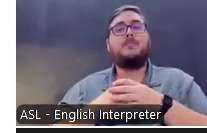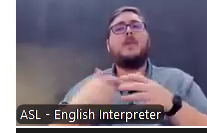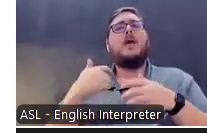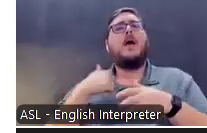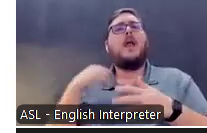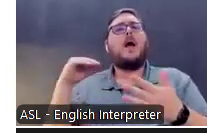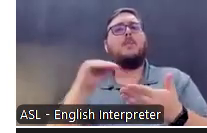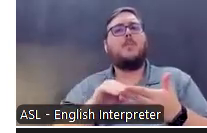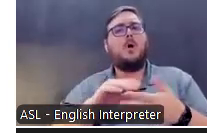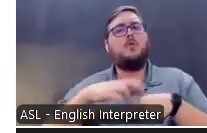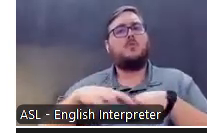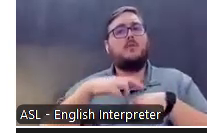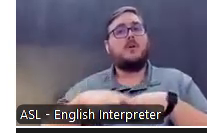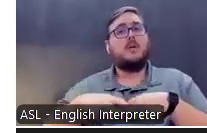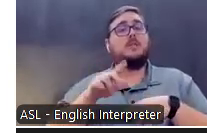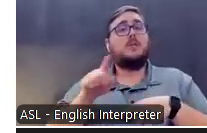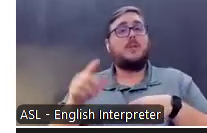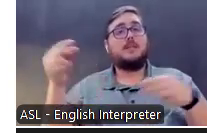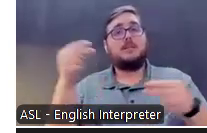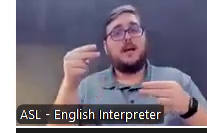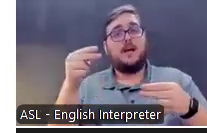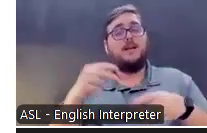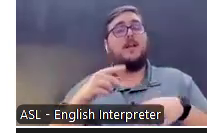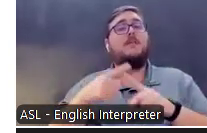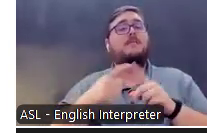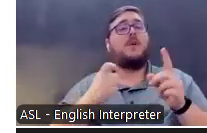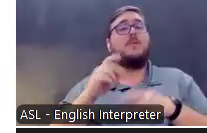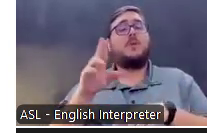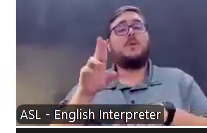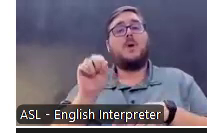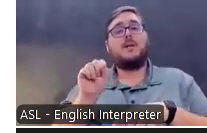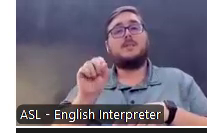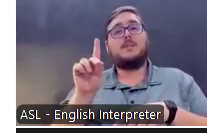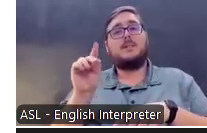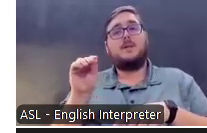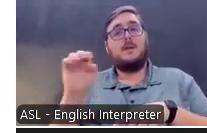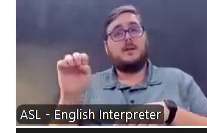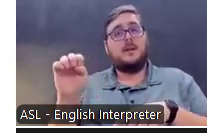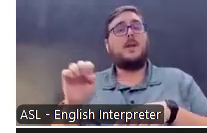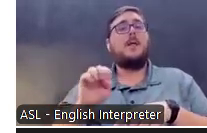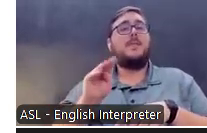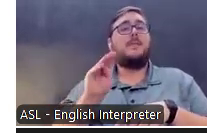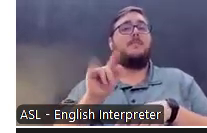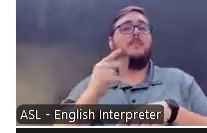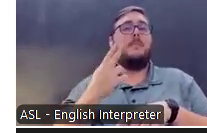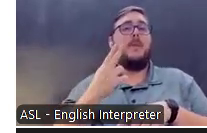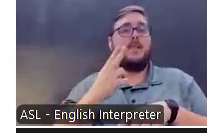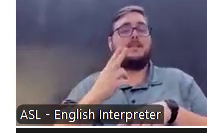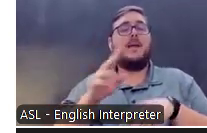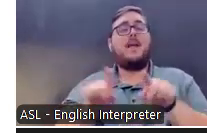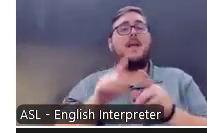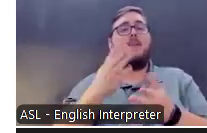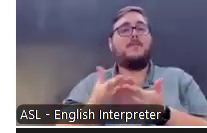on this slide to Myth 18 from the U.S. Department of Education's Myths and Facts Surrounding Assistive Technology Devices and